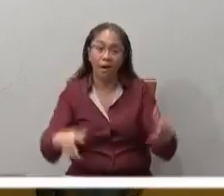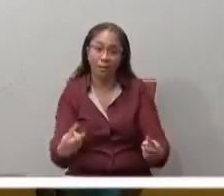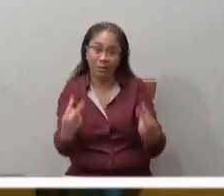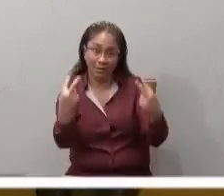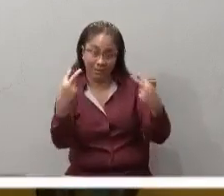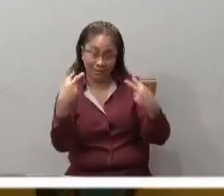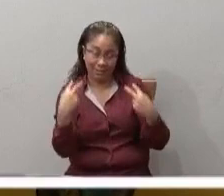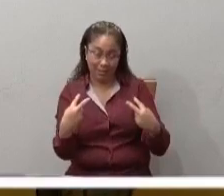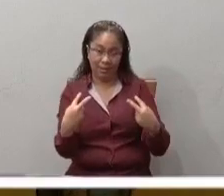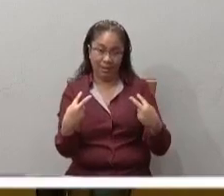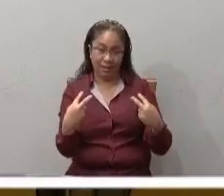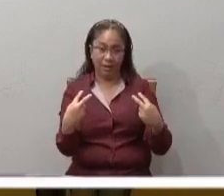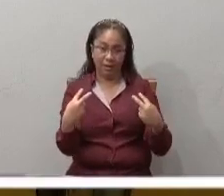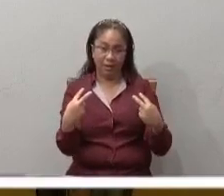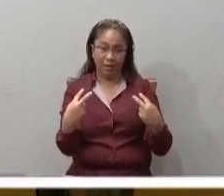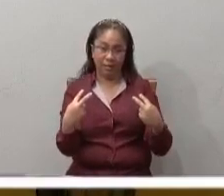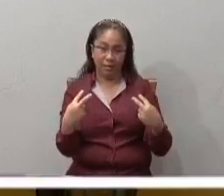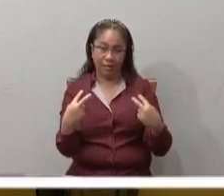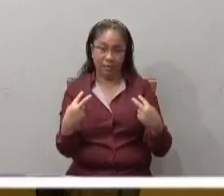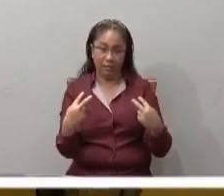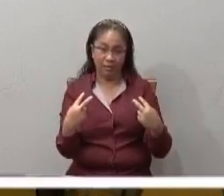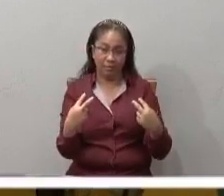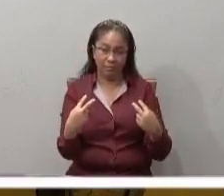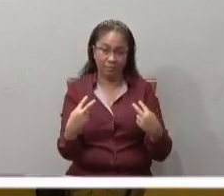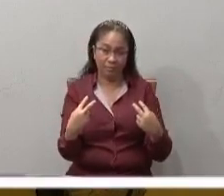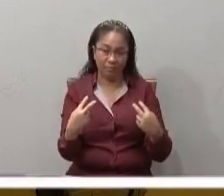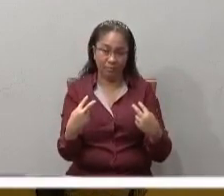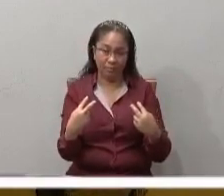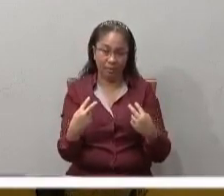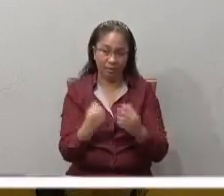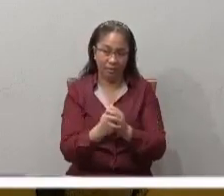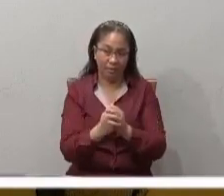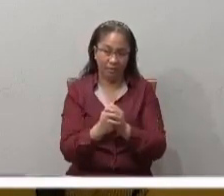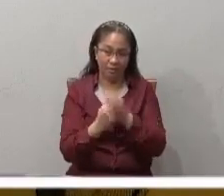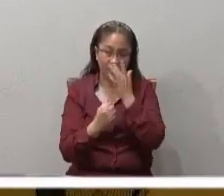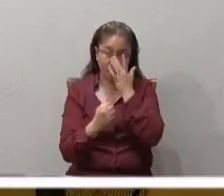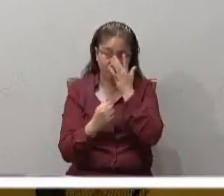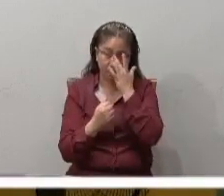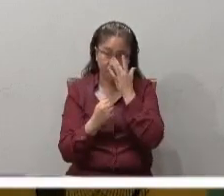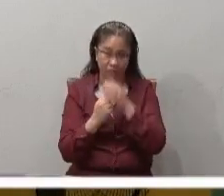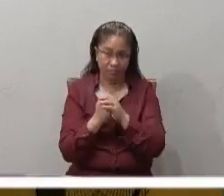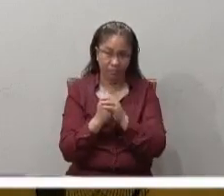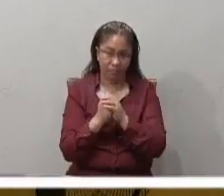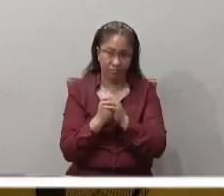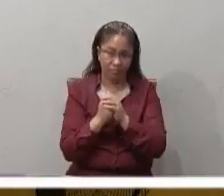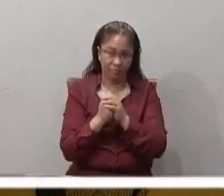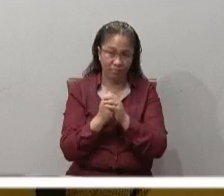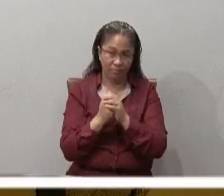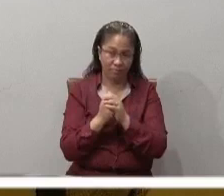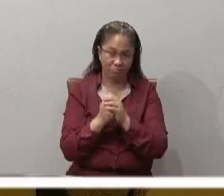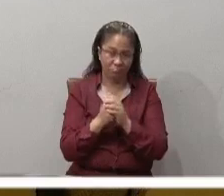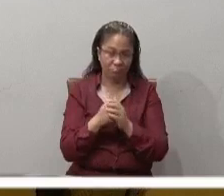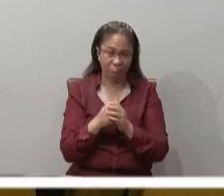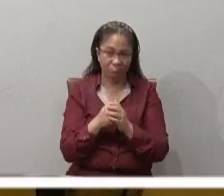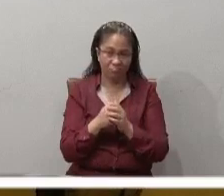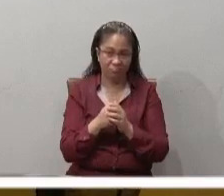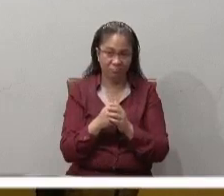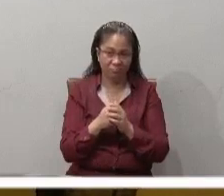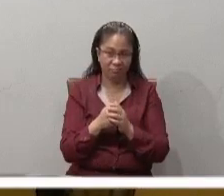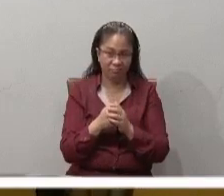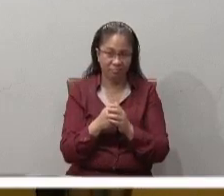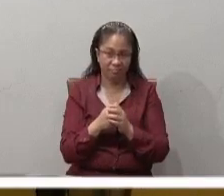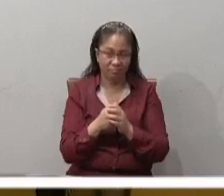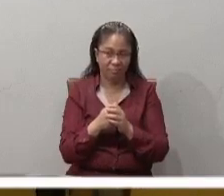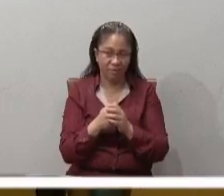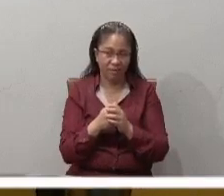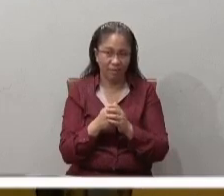enemies. And so we will be fine dining while they would be licking chops,